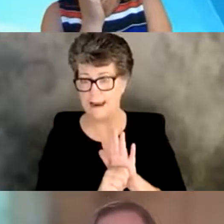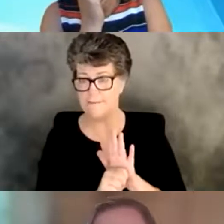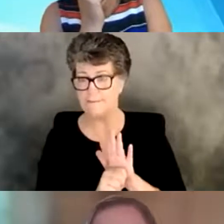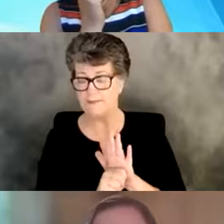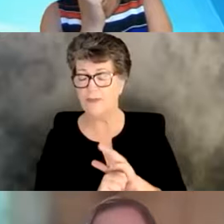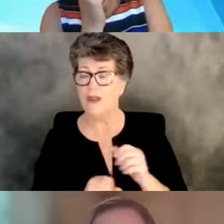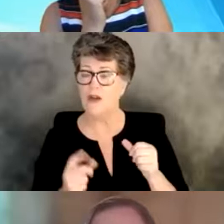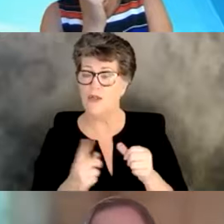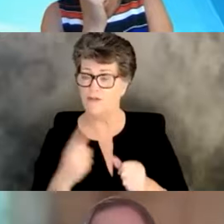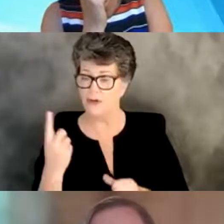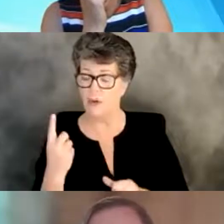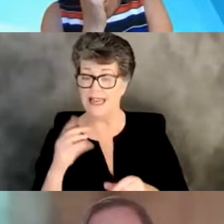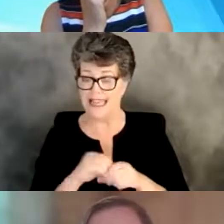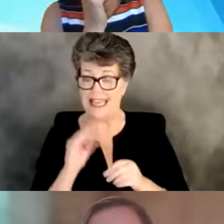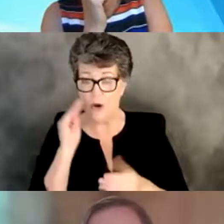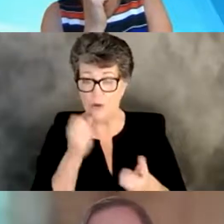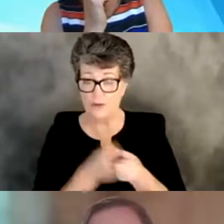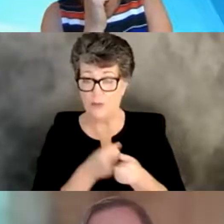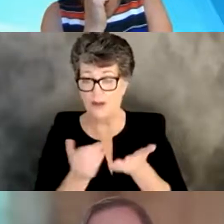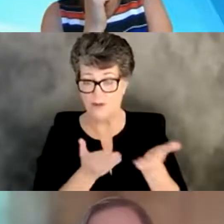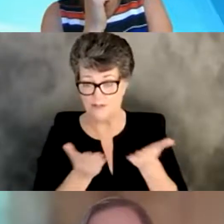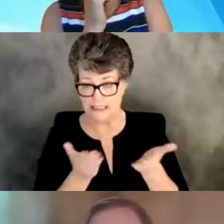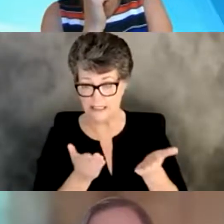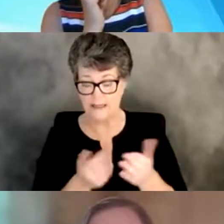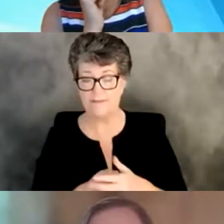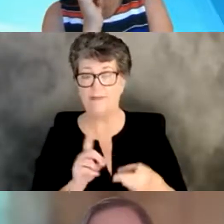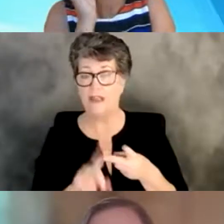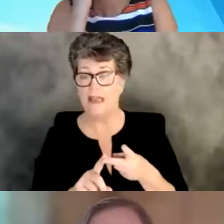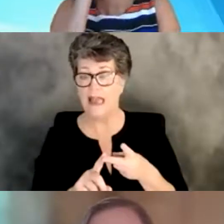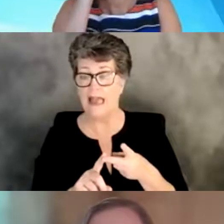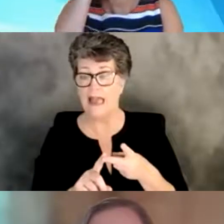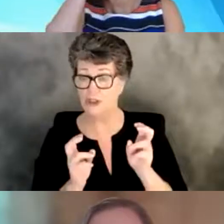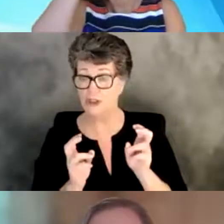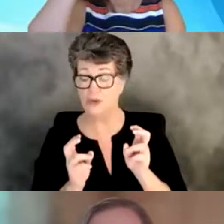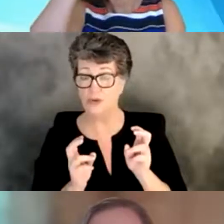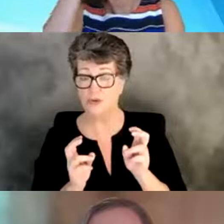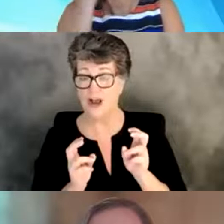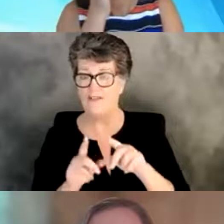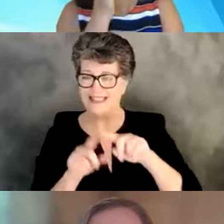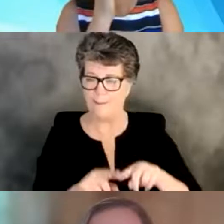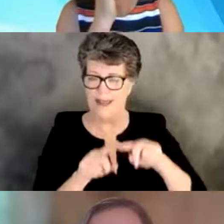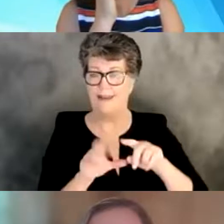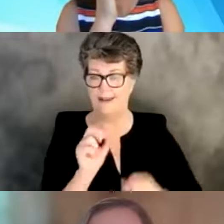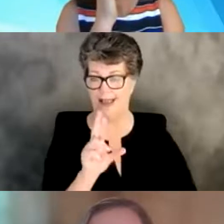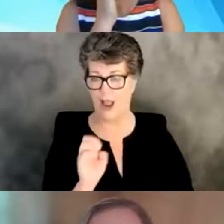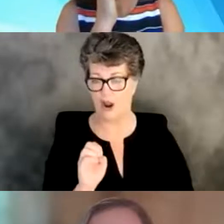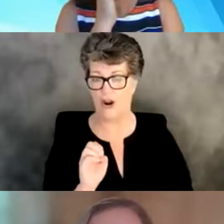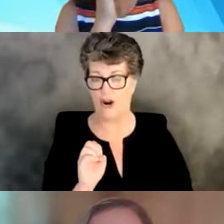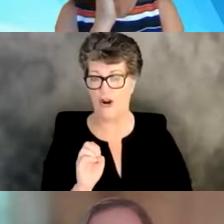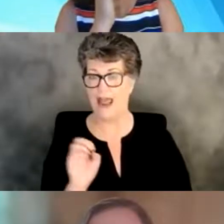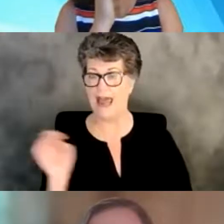first being in-home supportive services and the issue of attendant care and